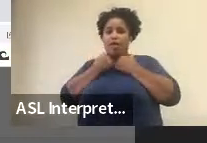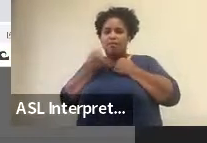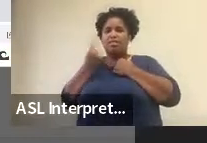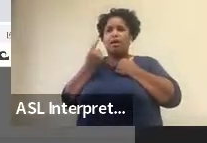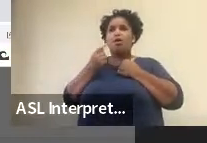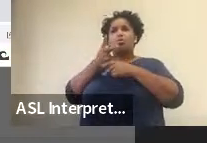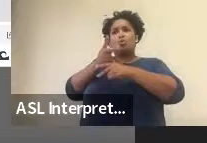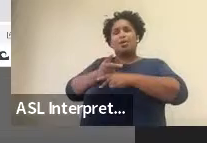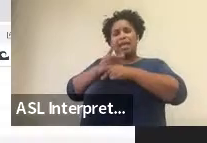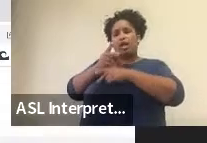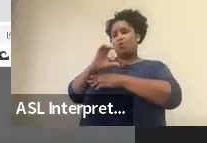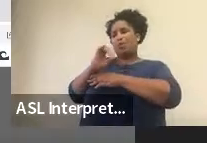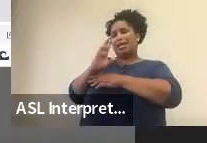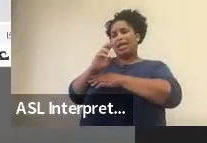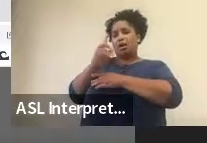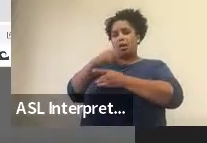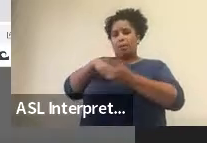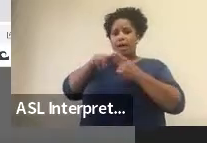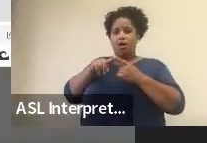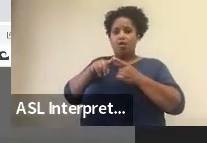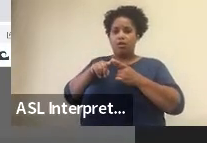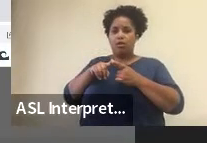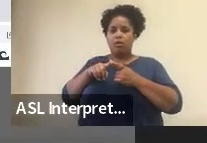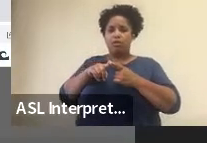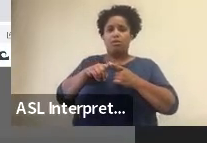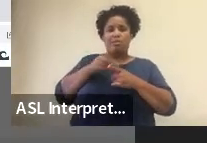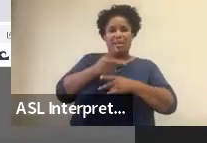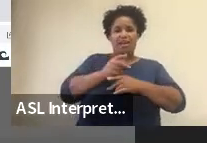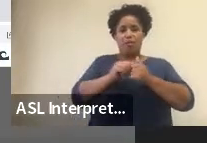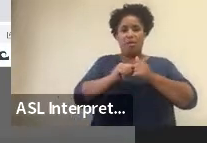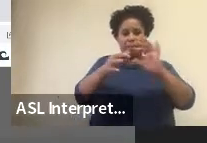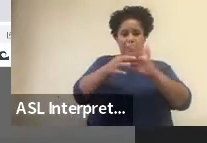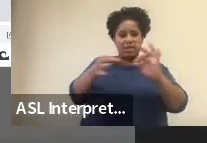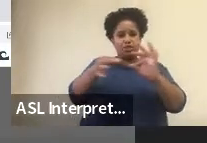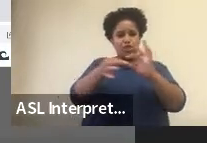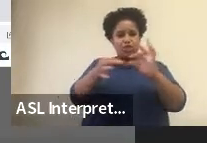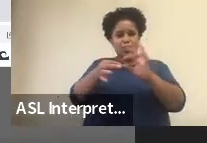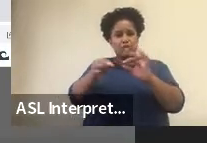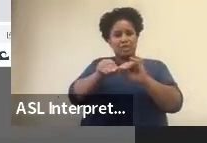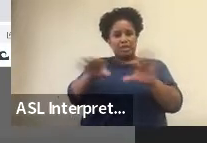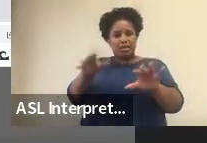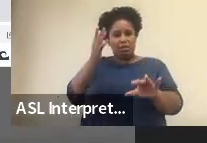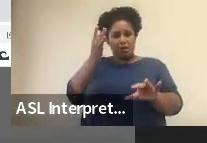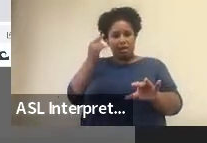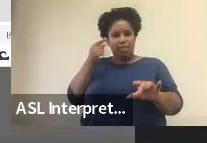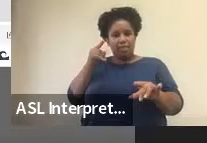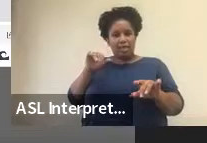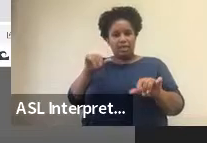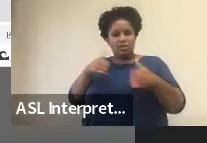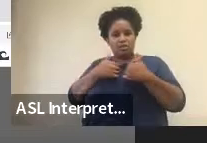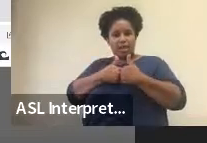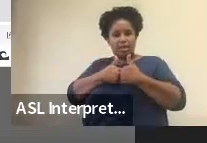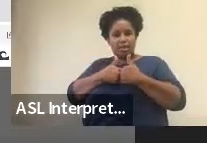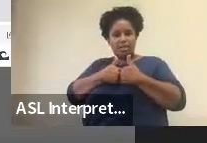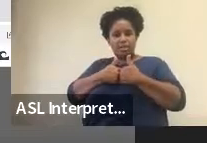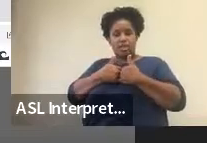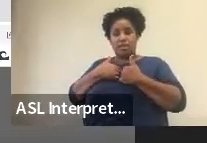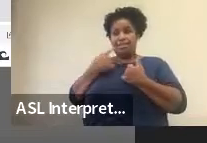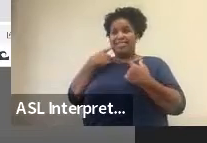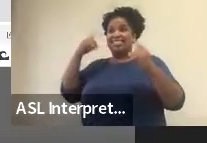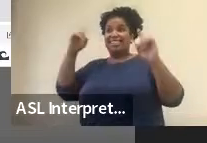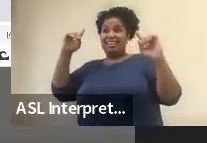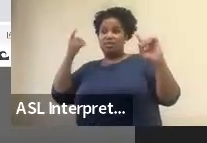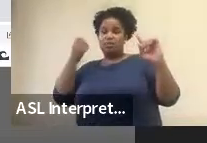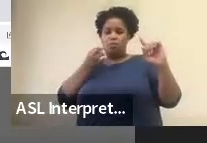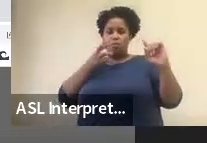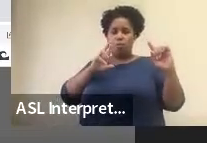really care about. You want to be really careful again with messaging, because that's going to either get you where you want to go, or